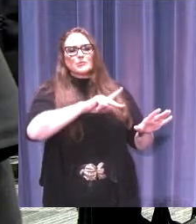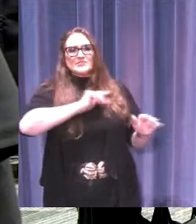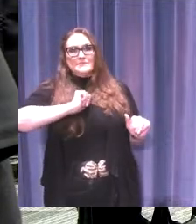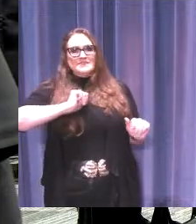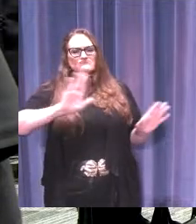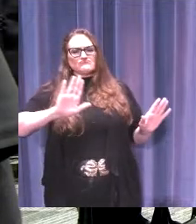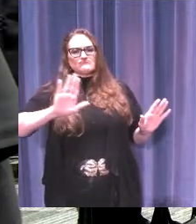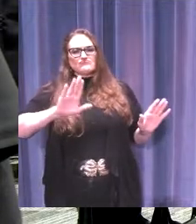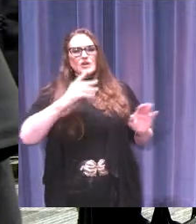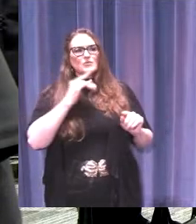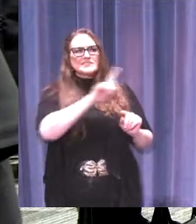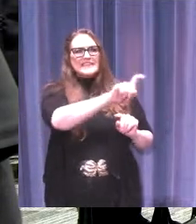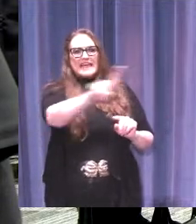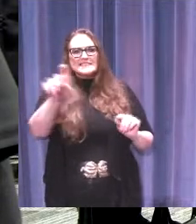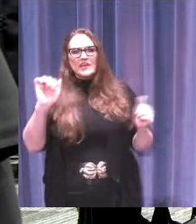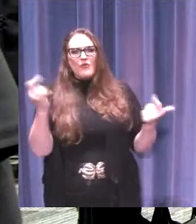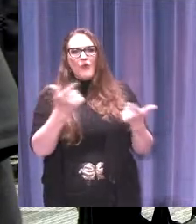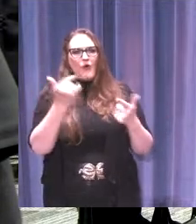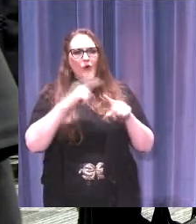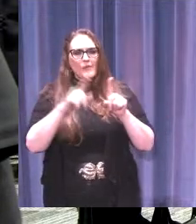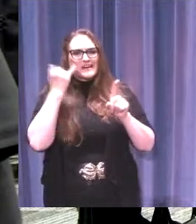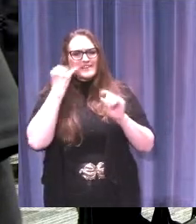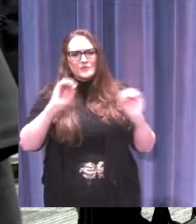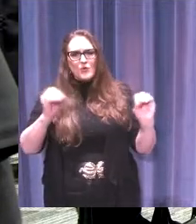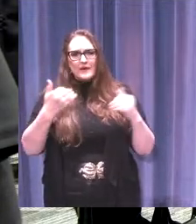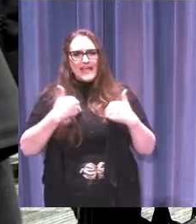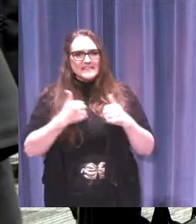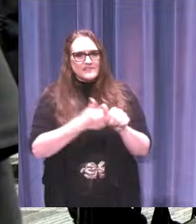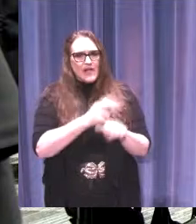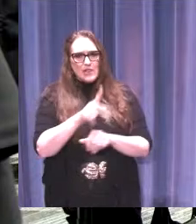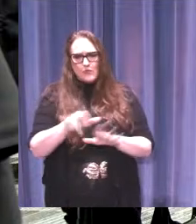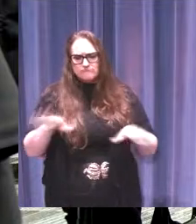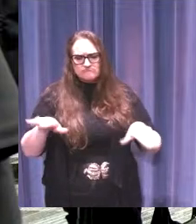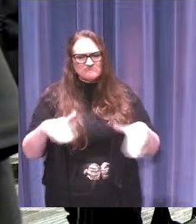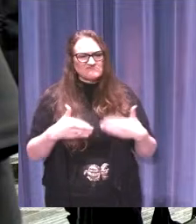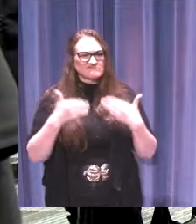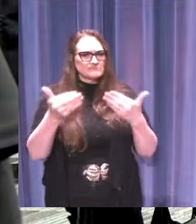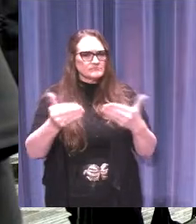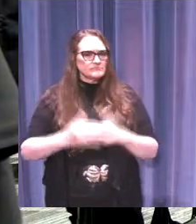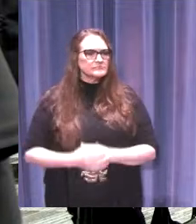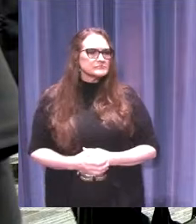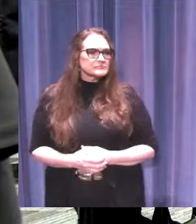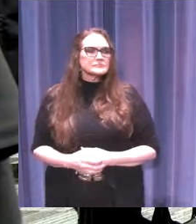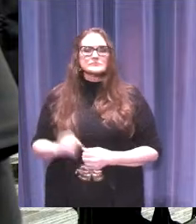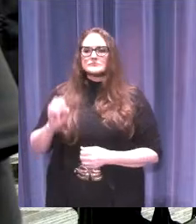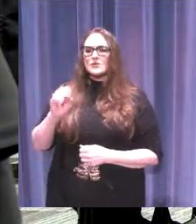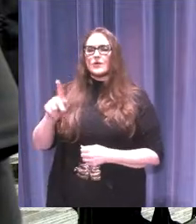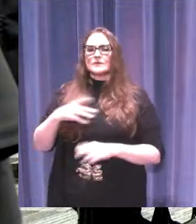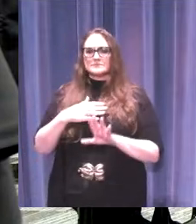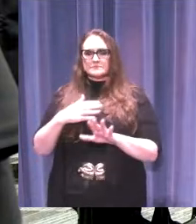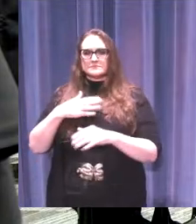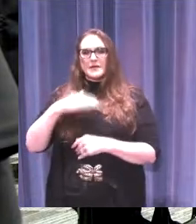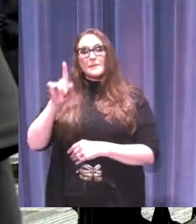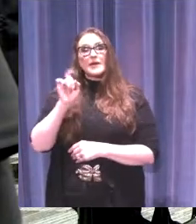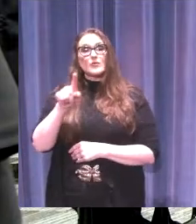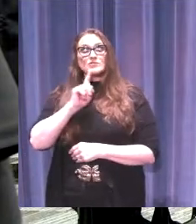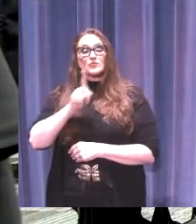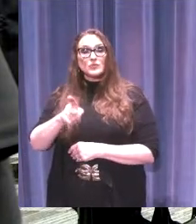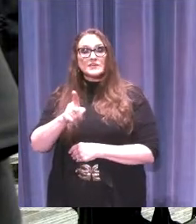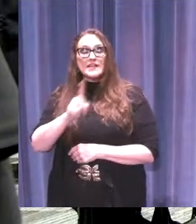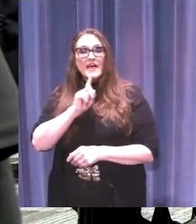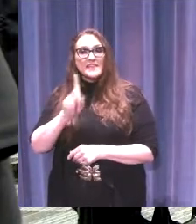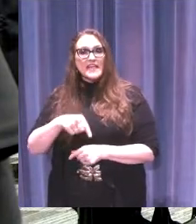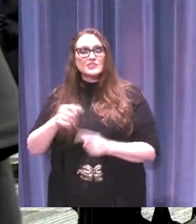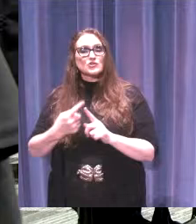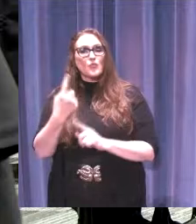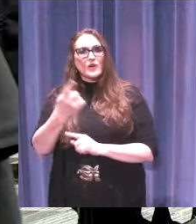If no one does, Okay. then we can move on to 3. Okay, this is, my question really falls on the answer to one